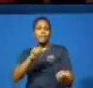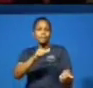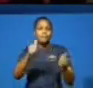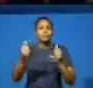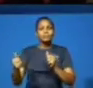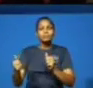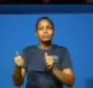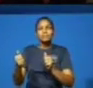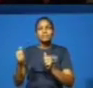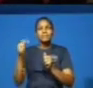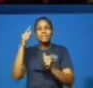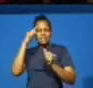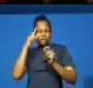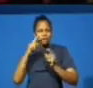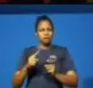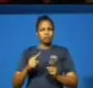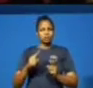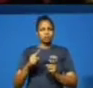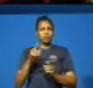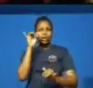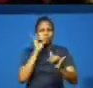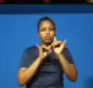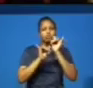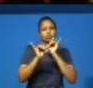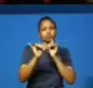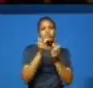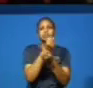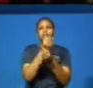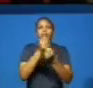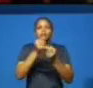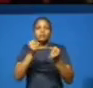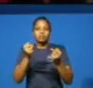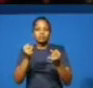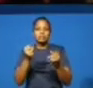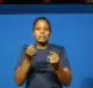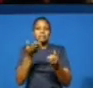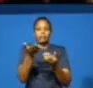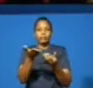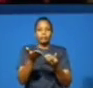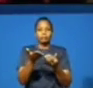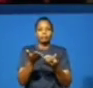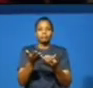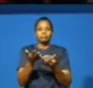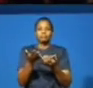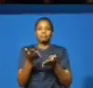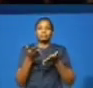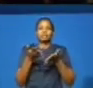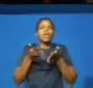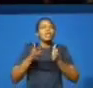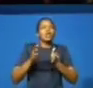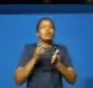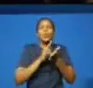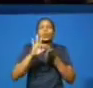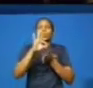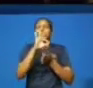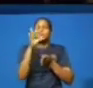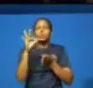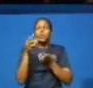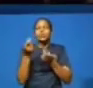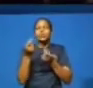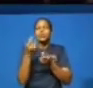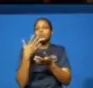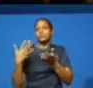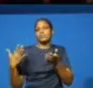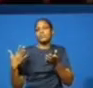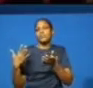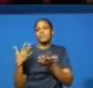decisions for eternal salvation are at stake. Let the Holy Ghost do a work that a preacher can't do for the glory of